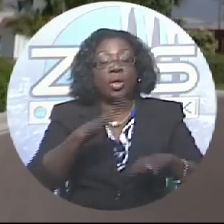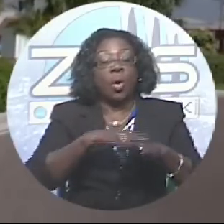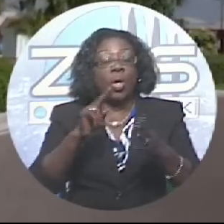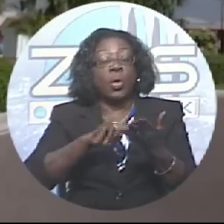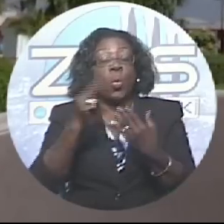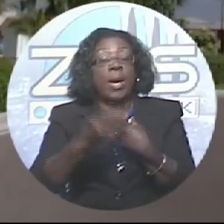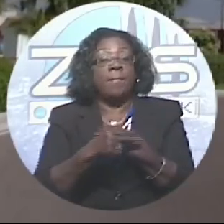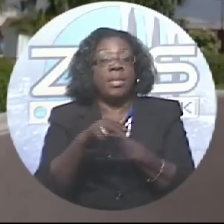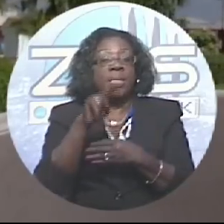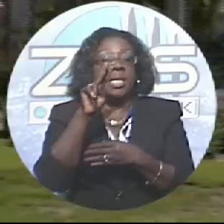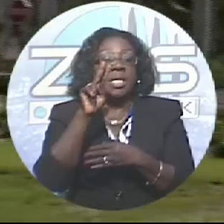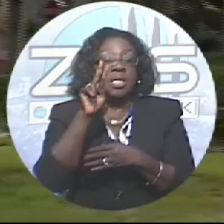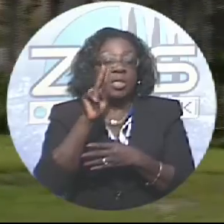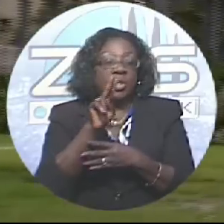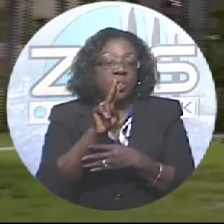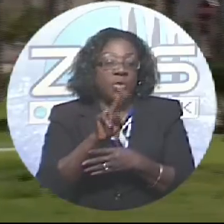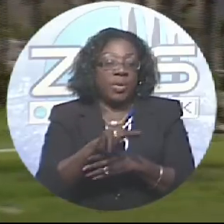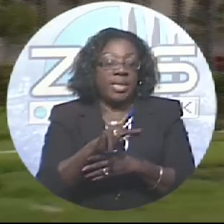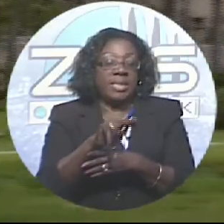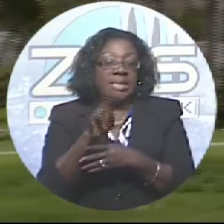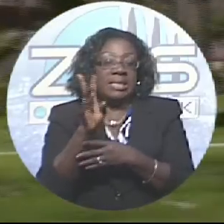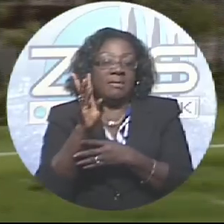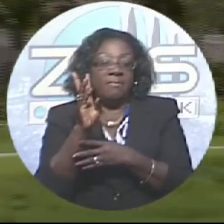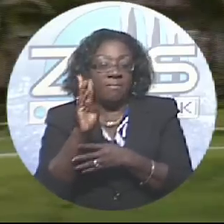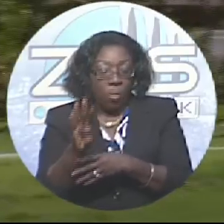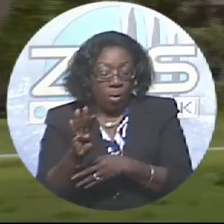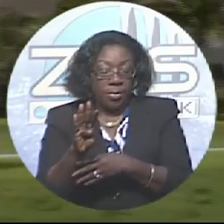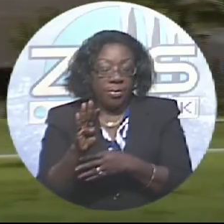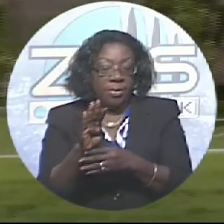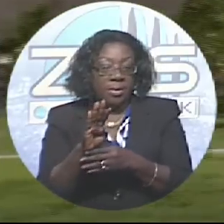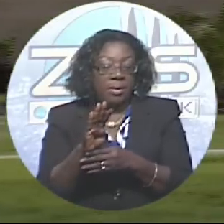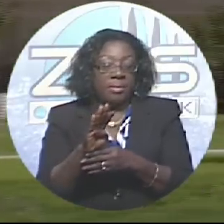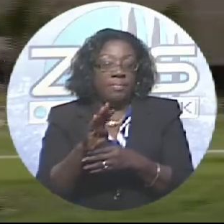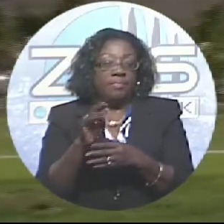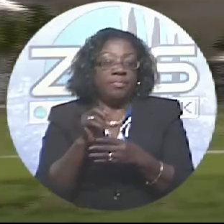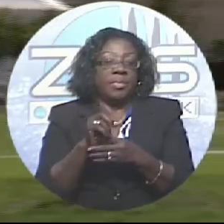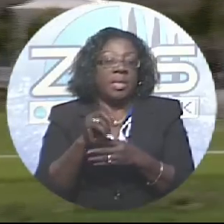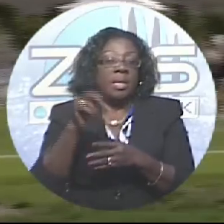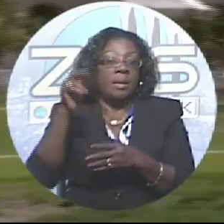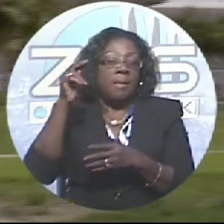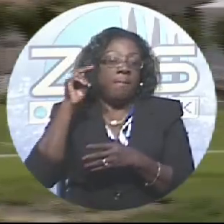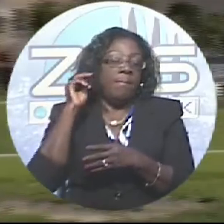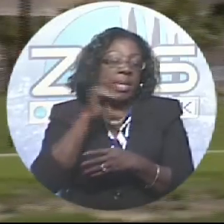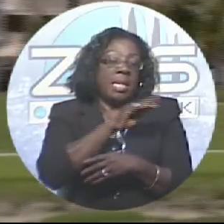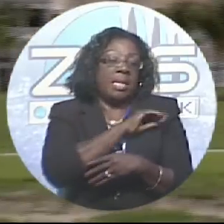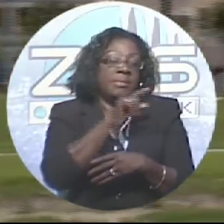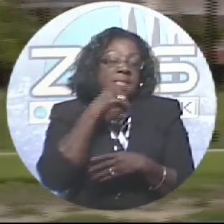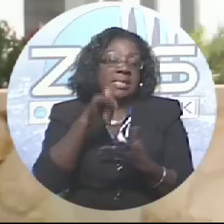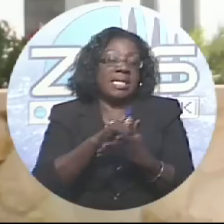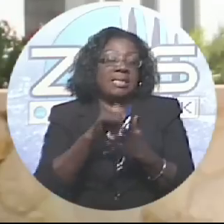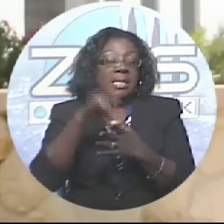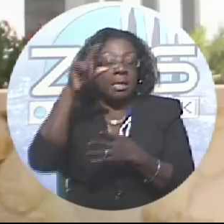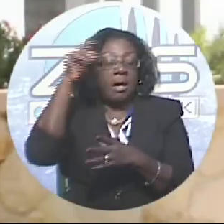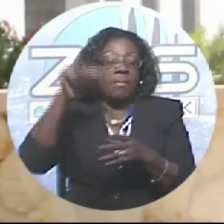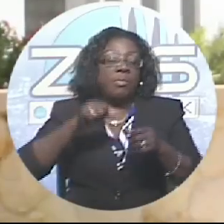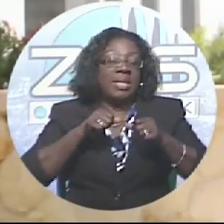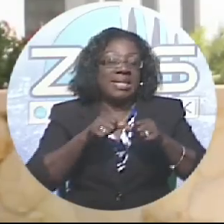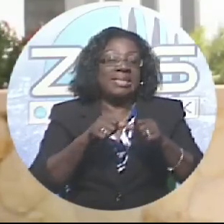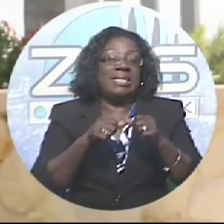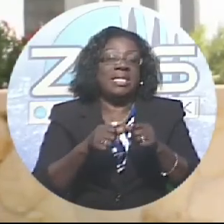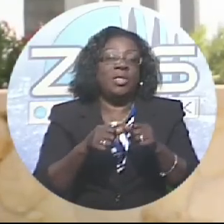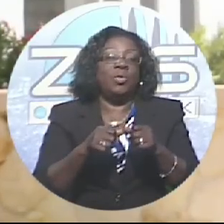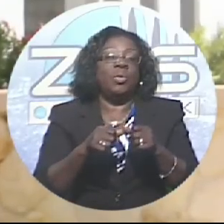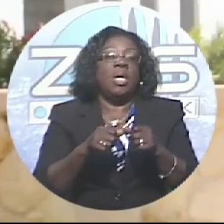date, however, has been pushed back until the 24th. Maynard Gibson said the government remains optimistic that the resort